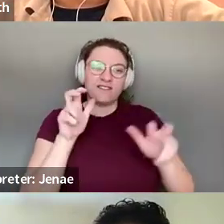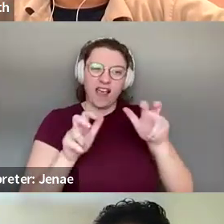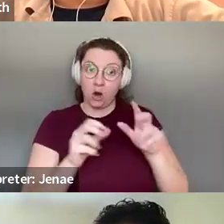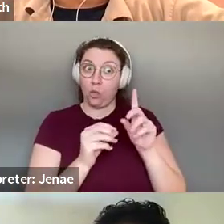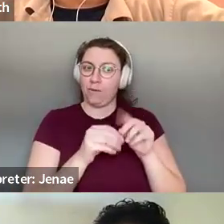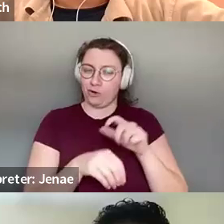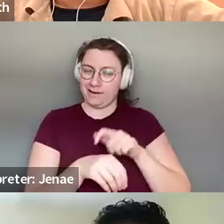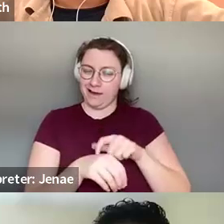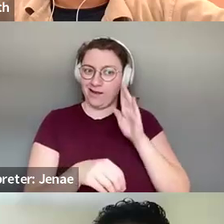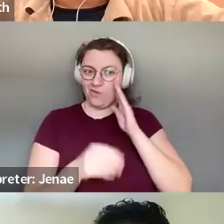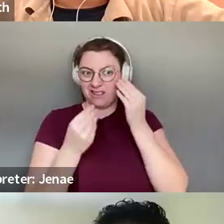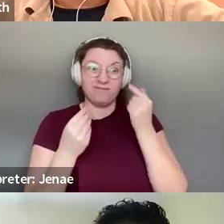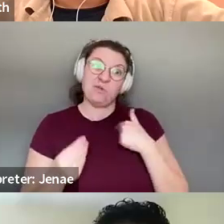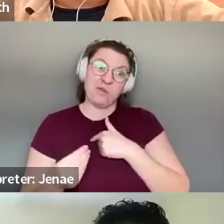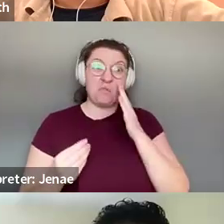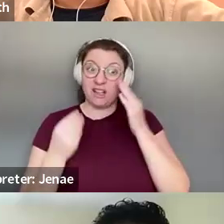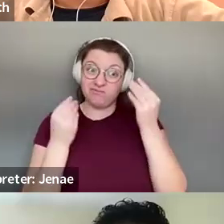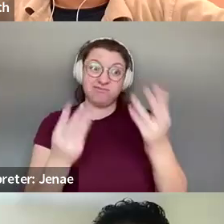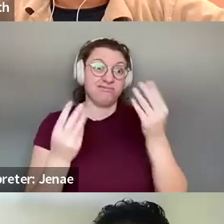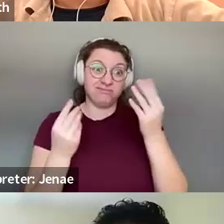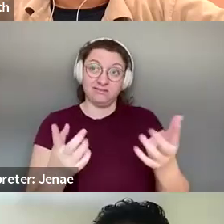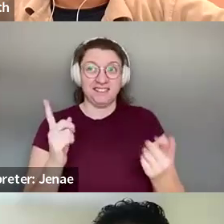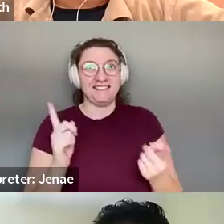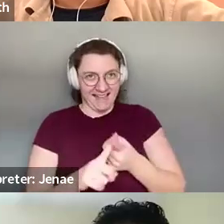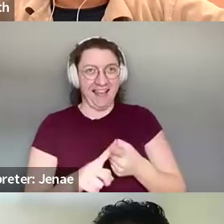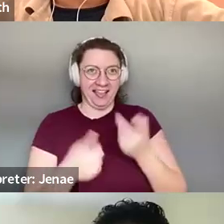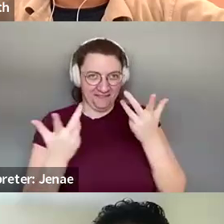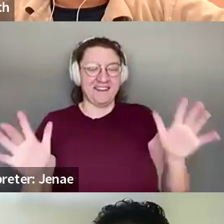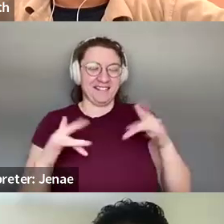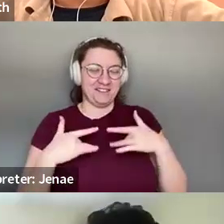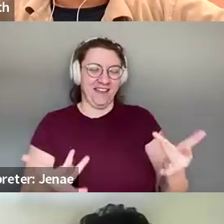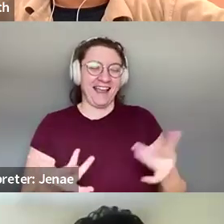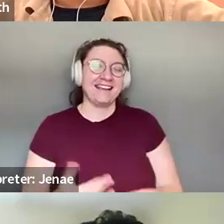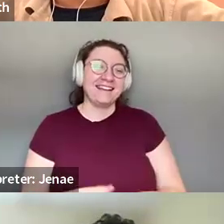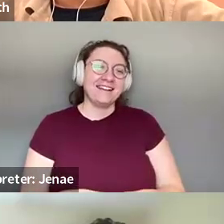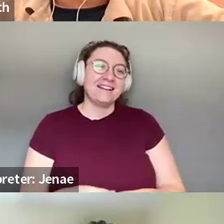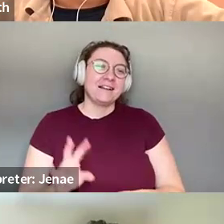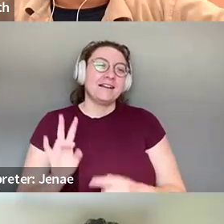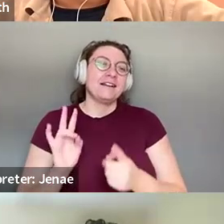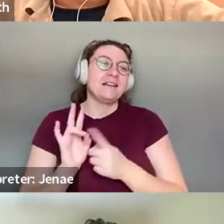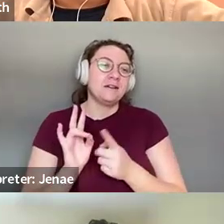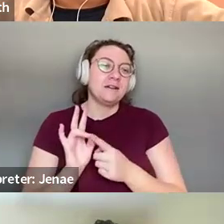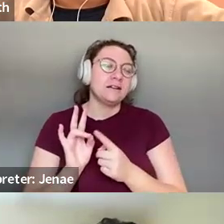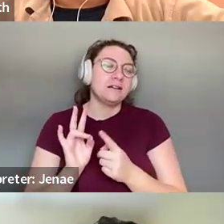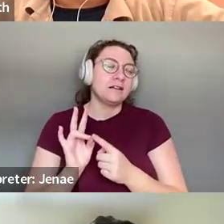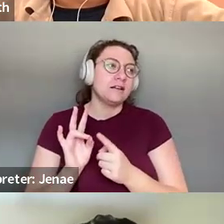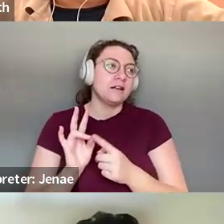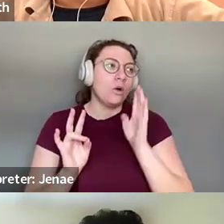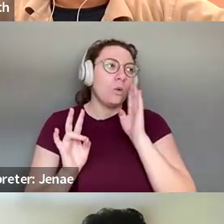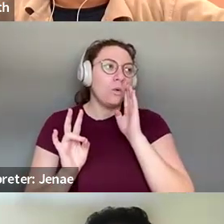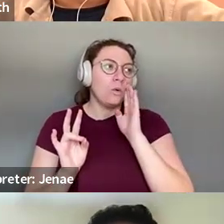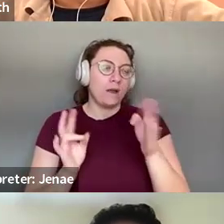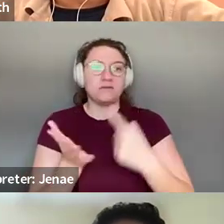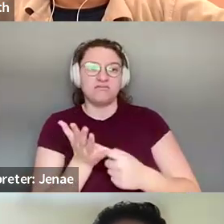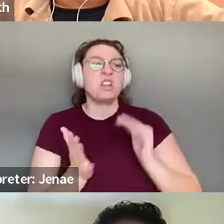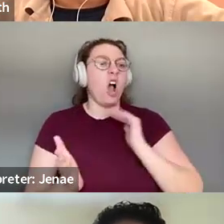time. We're just going to keep doing that until the resource fair happens. We are going to just go